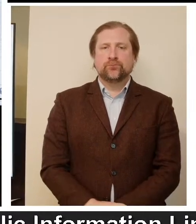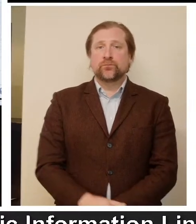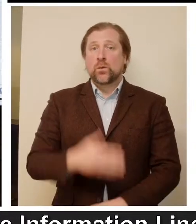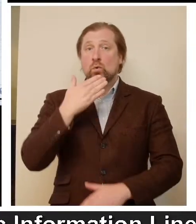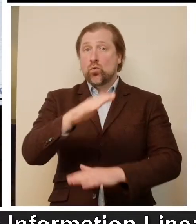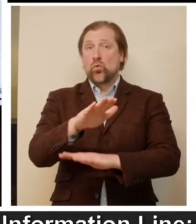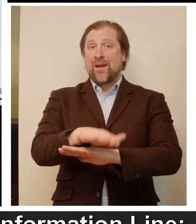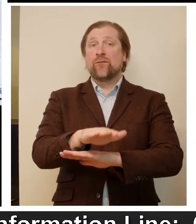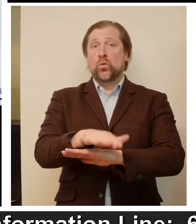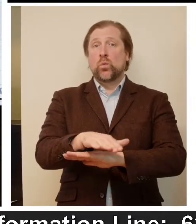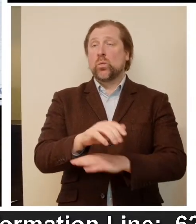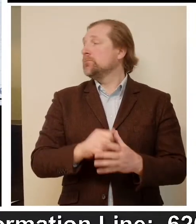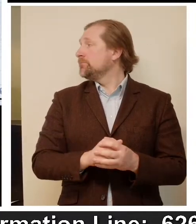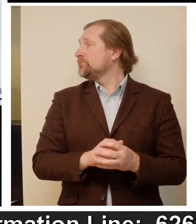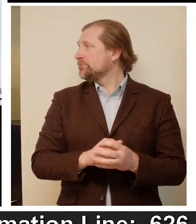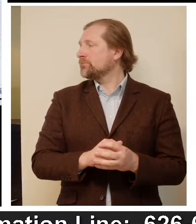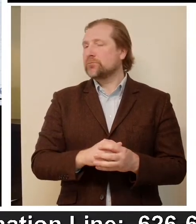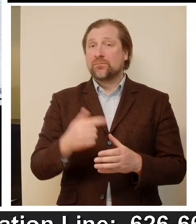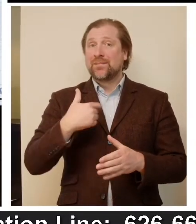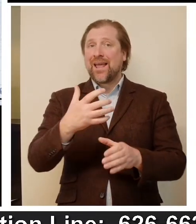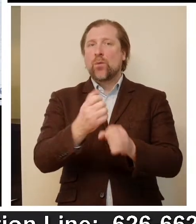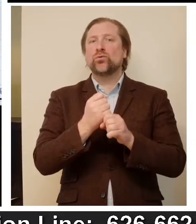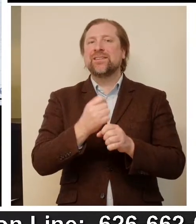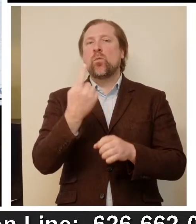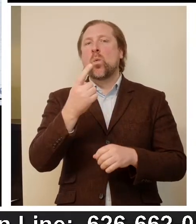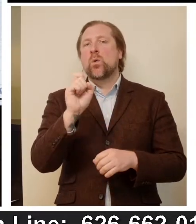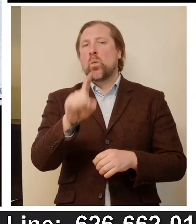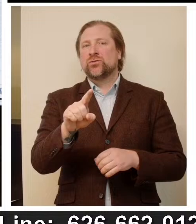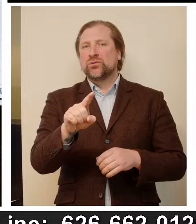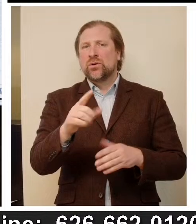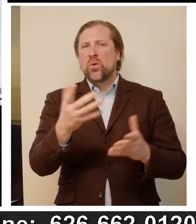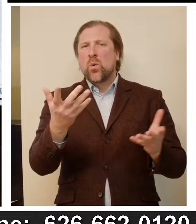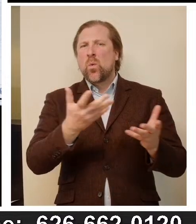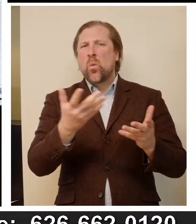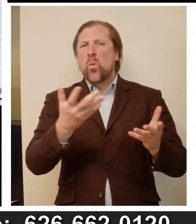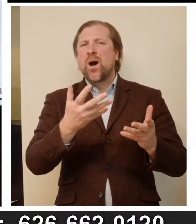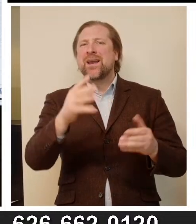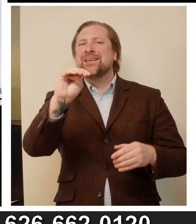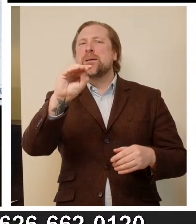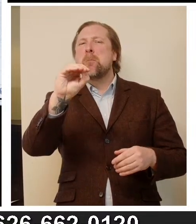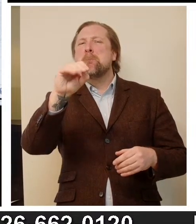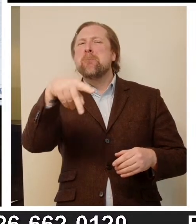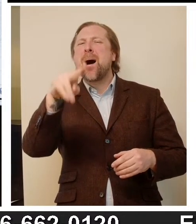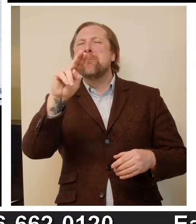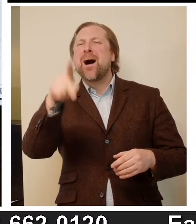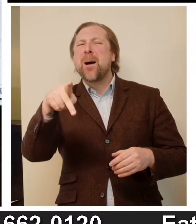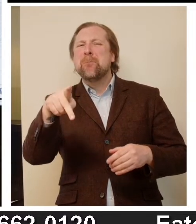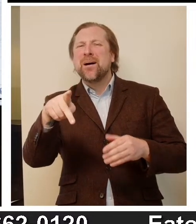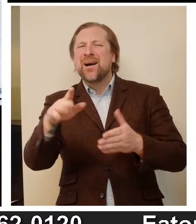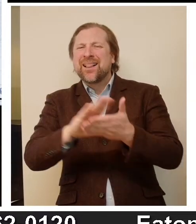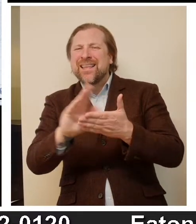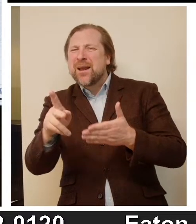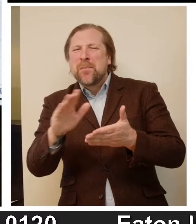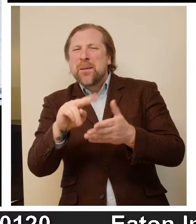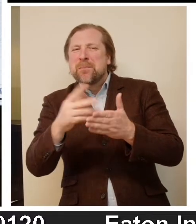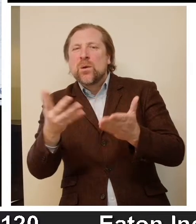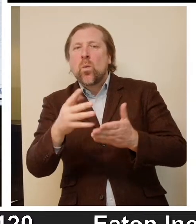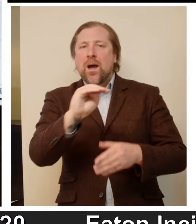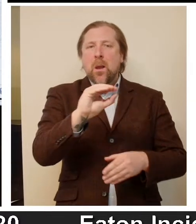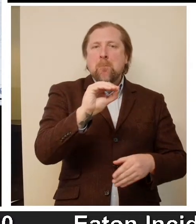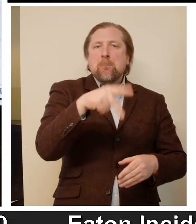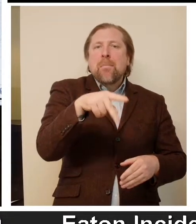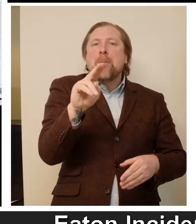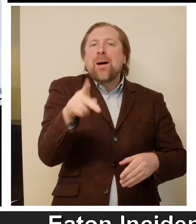Good afternoon. The question I received was, what is mop-up? Mop-up is a technique we utilize when we find a